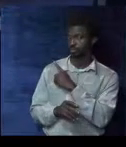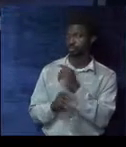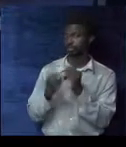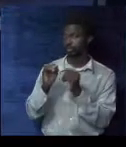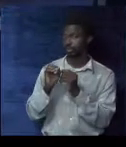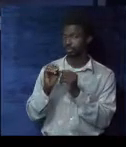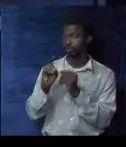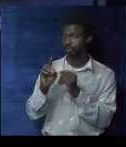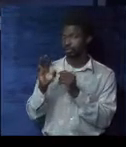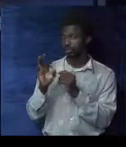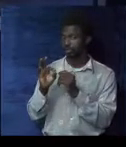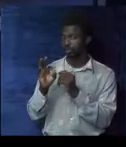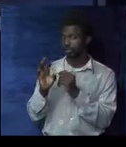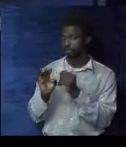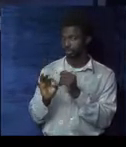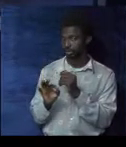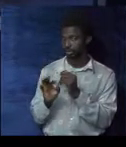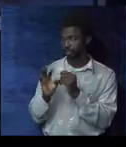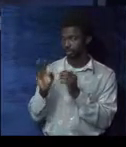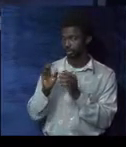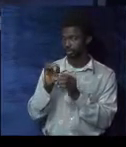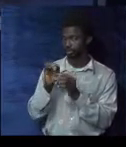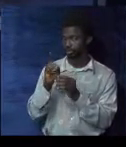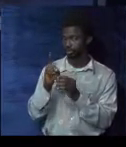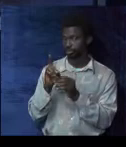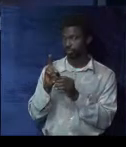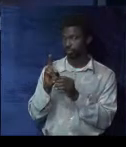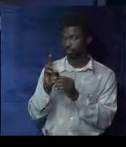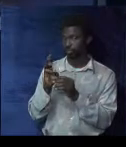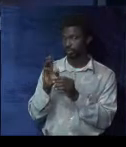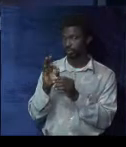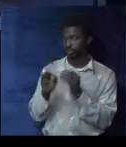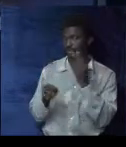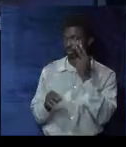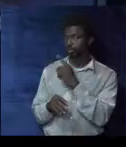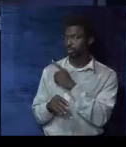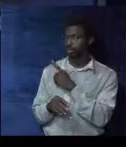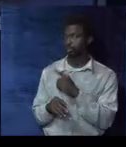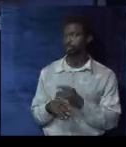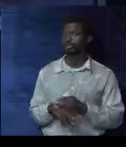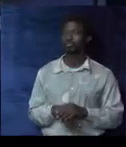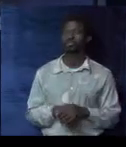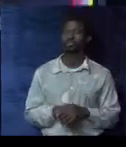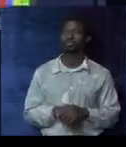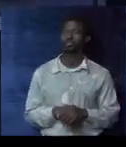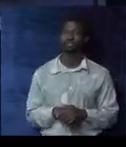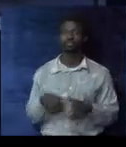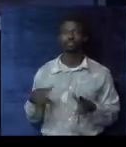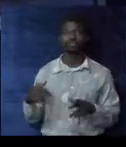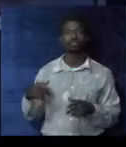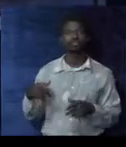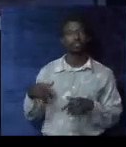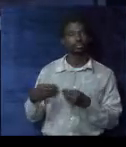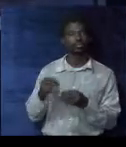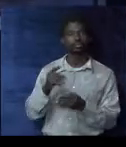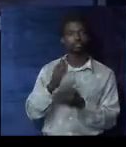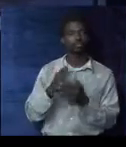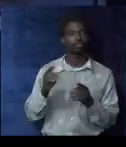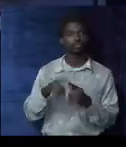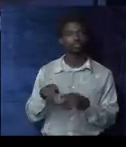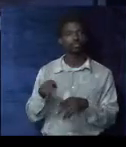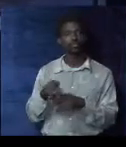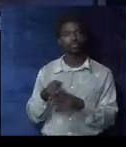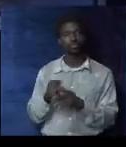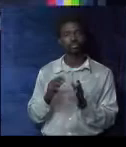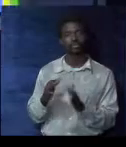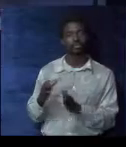0, 1, 6, and 9. So this is the order of arrangement. Let me give you something to practice with. You